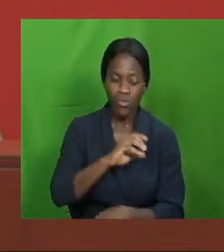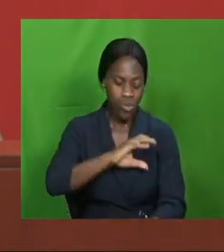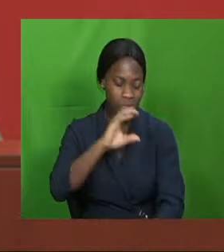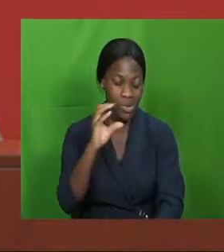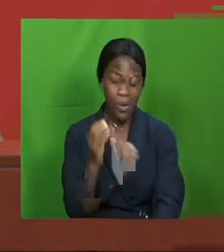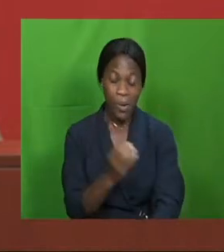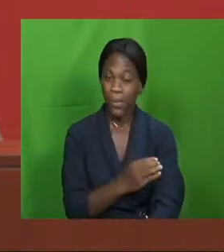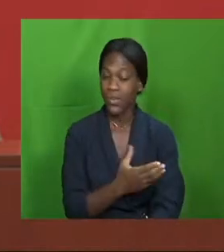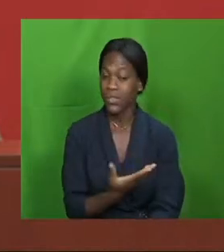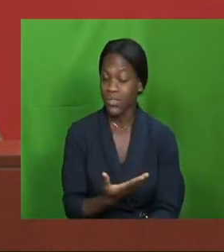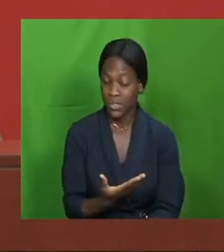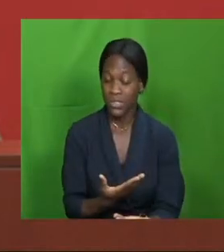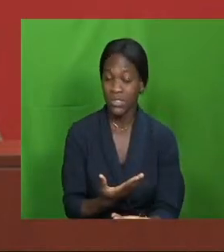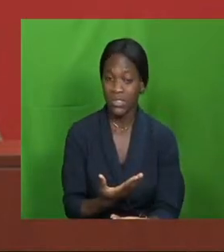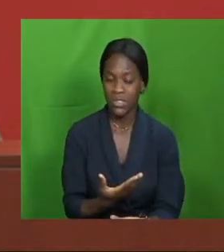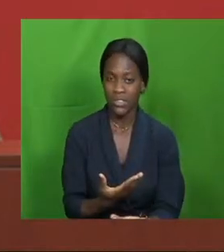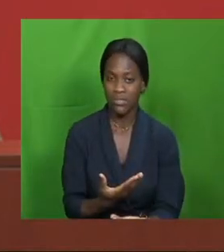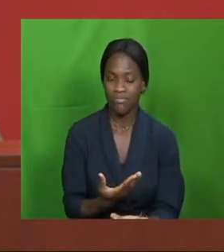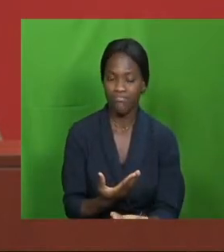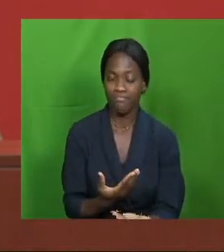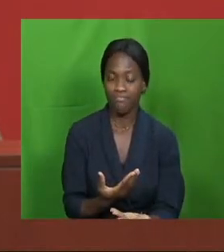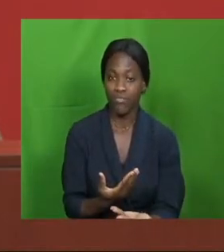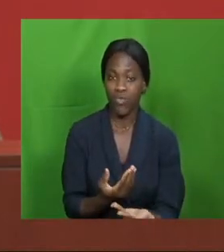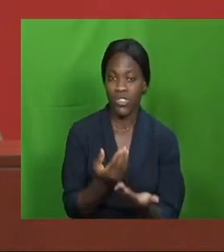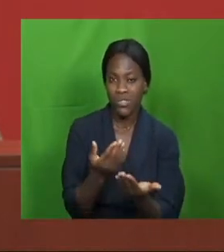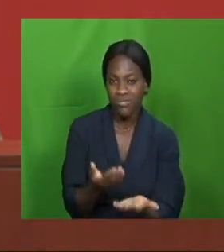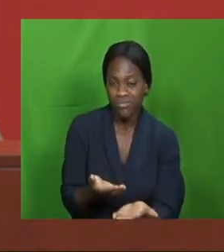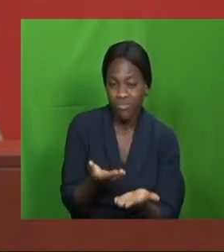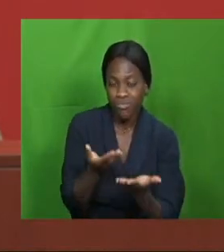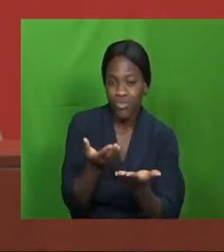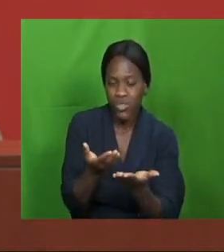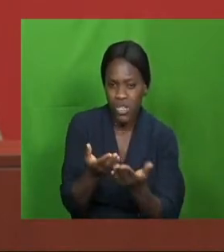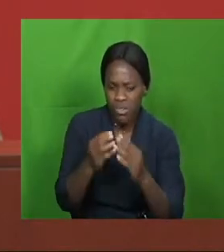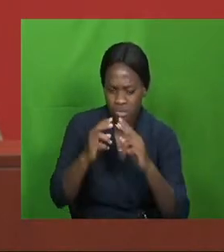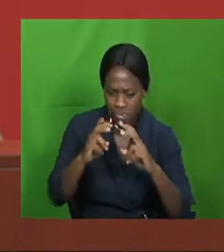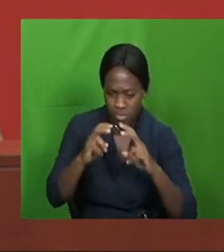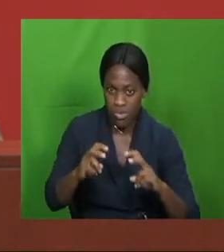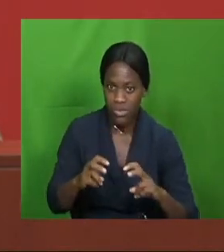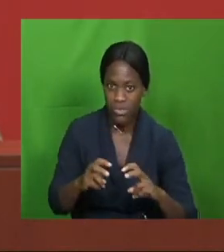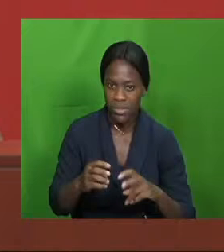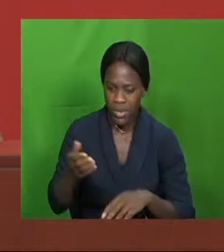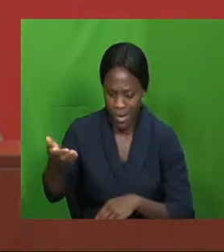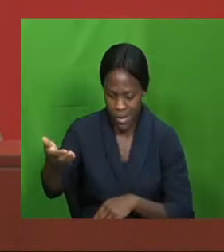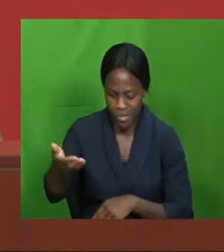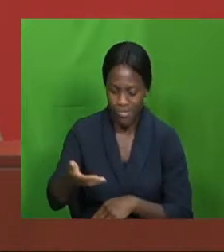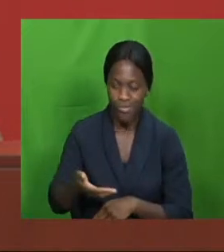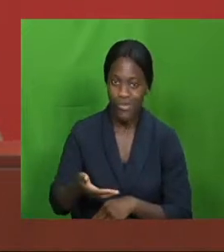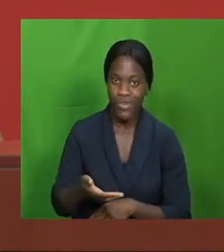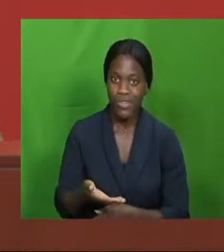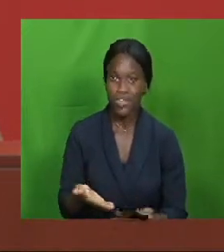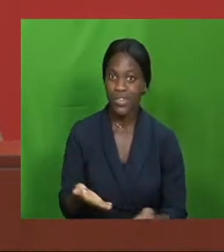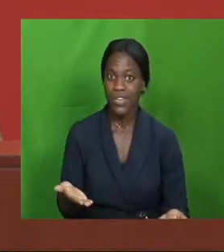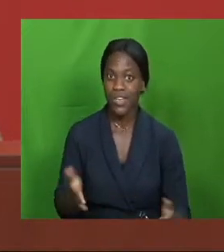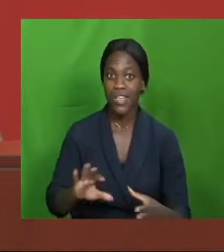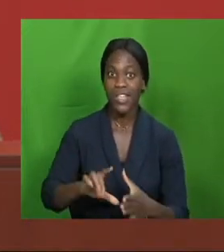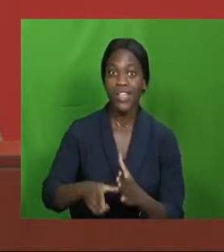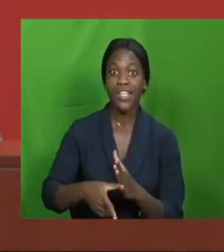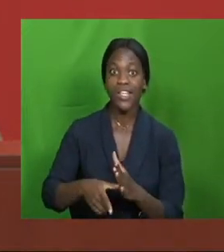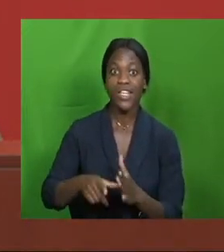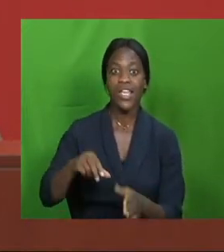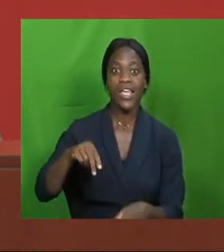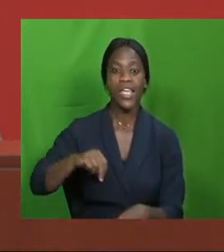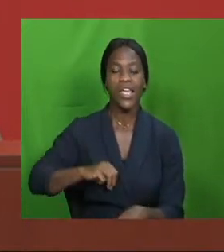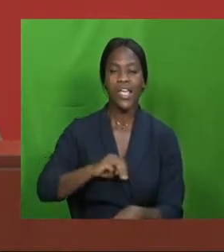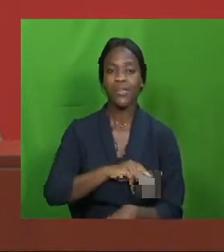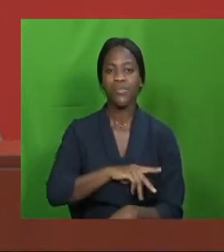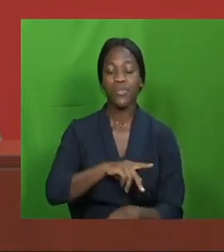quote, recommend, unquote, its findings to the House, which shall be put to a vote. The